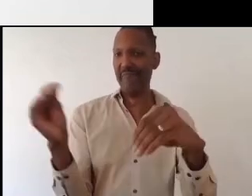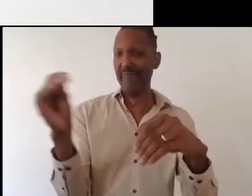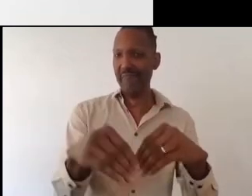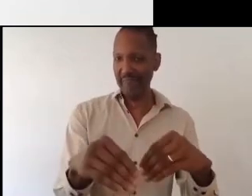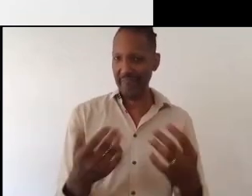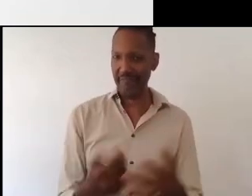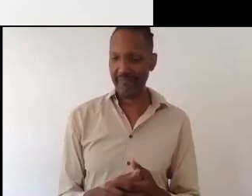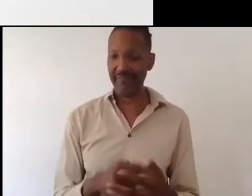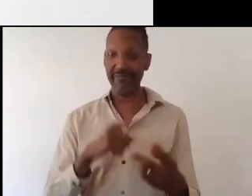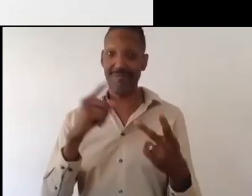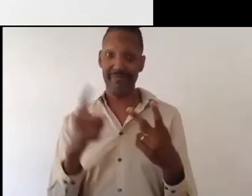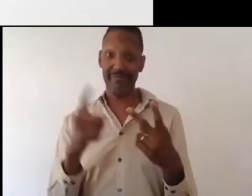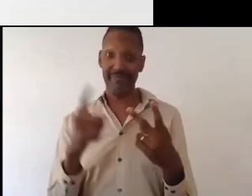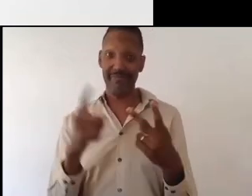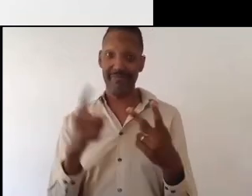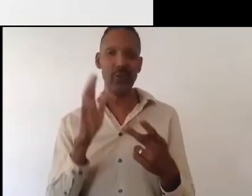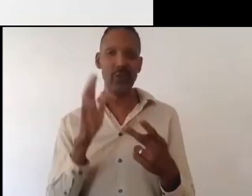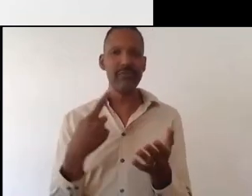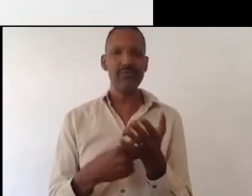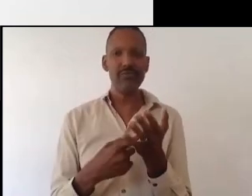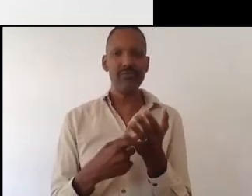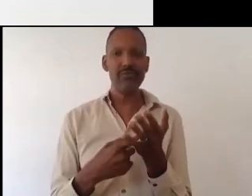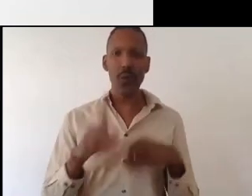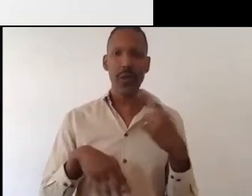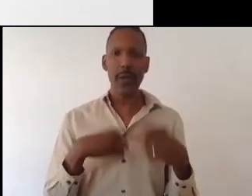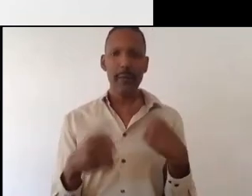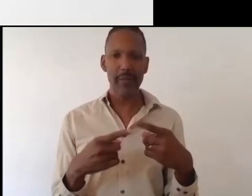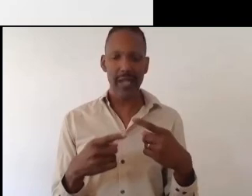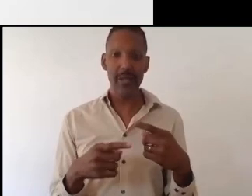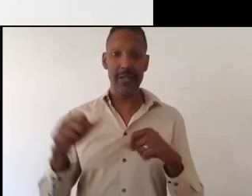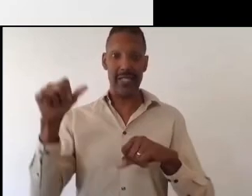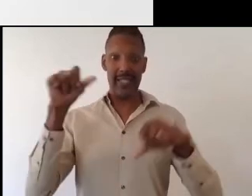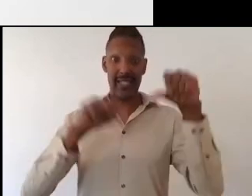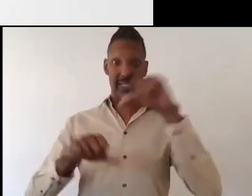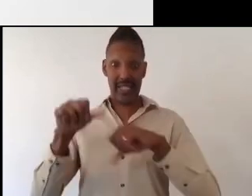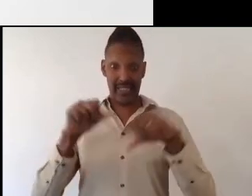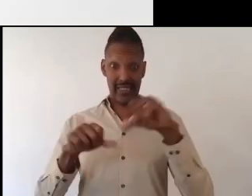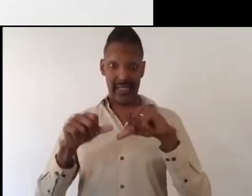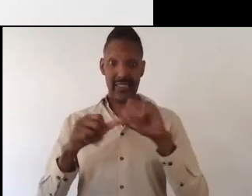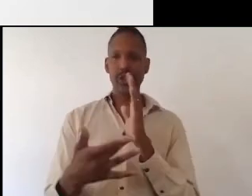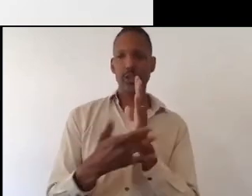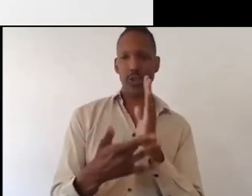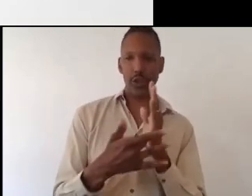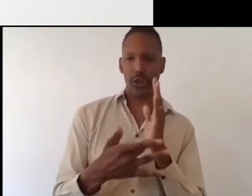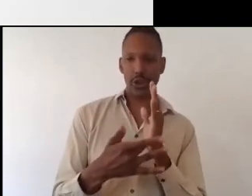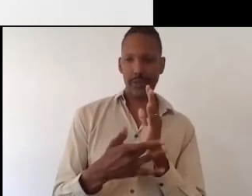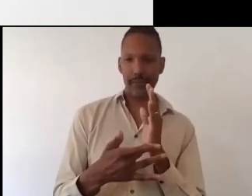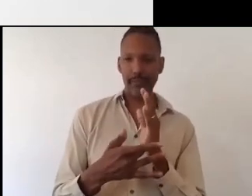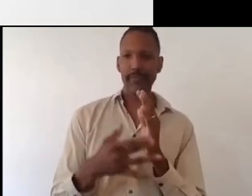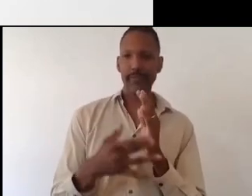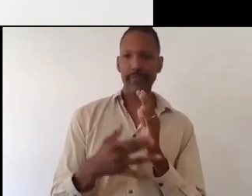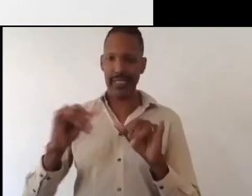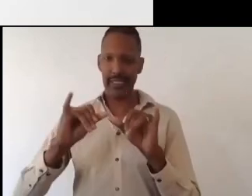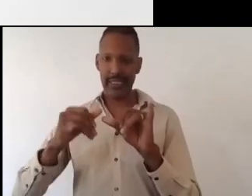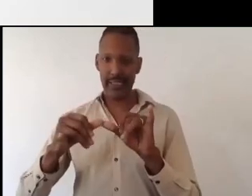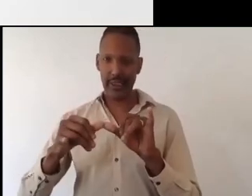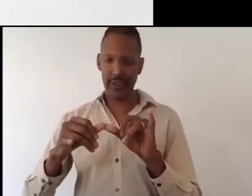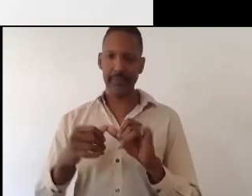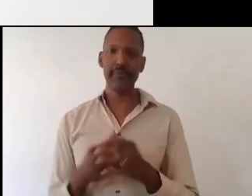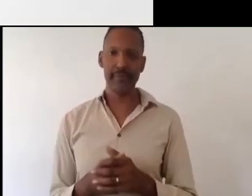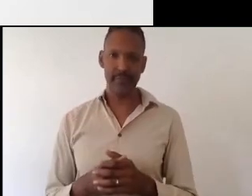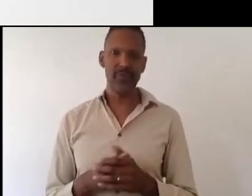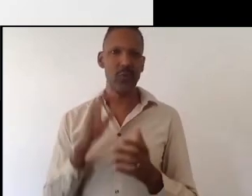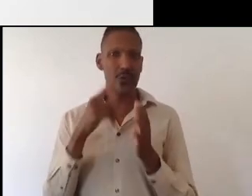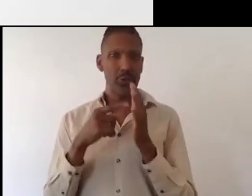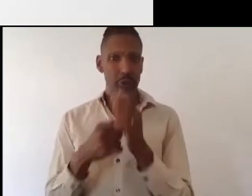video, Everyday Fun with Technology and Engineering. It does the same thing, but now it focuses on technology and engineering and shows